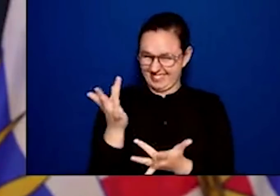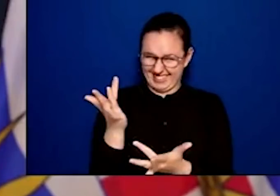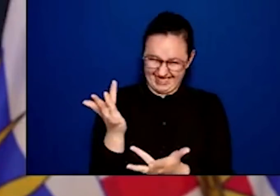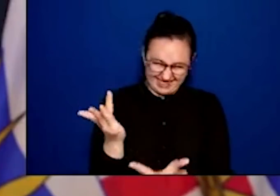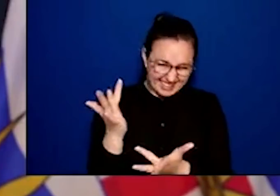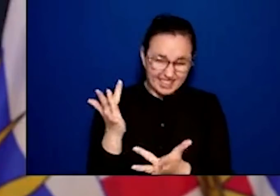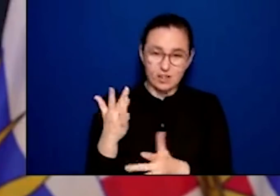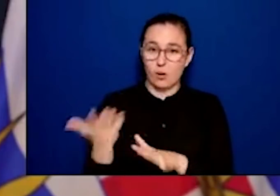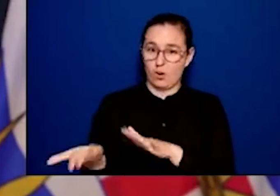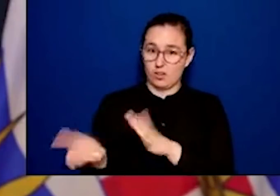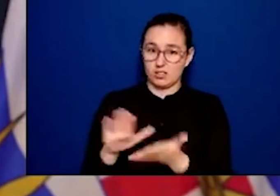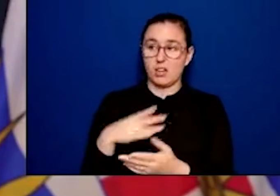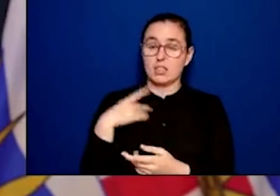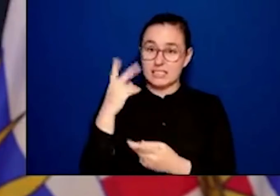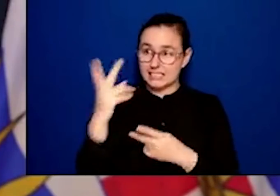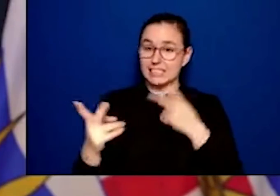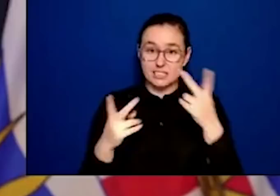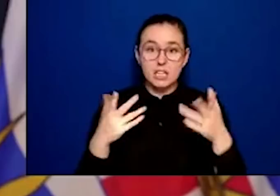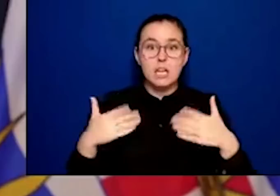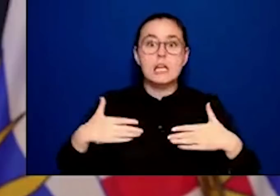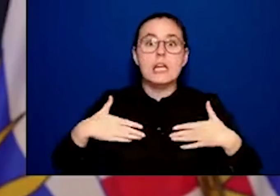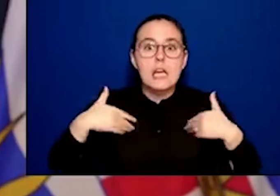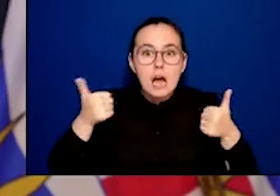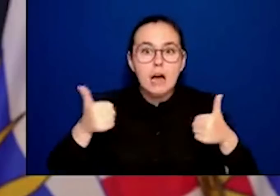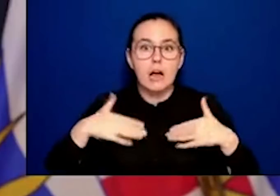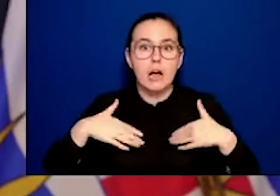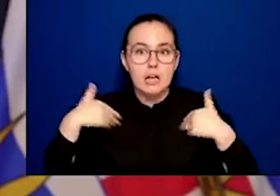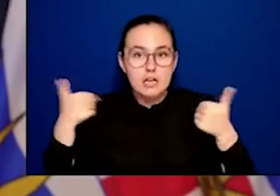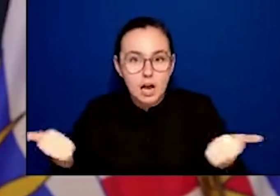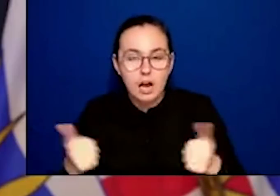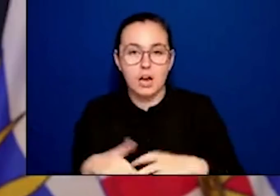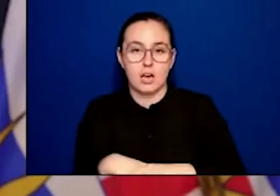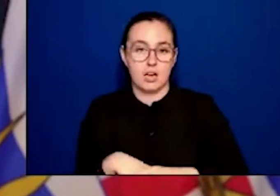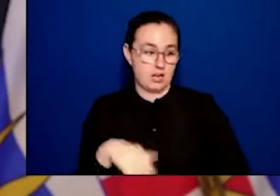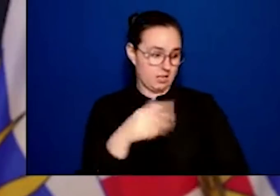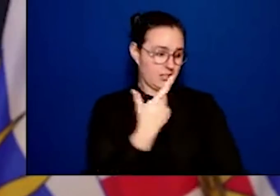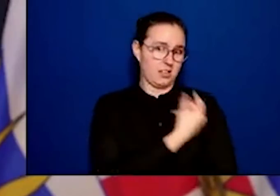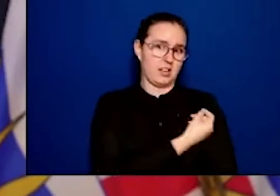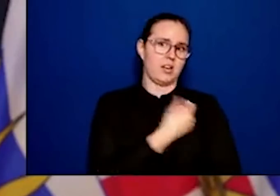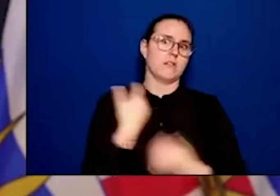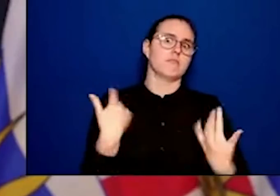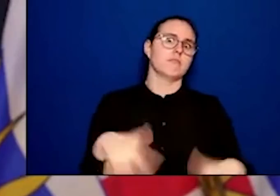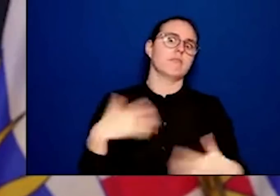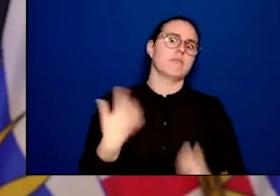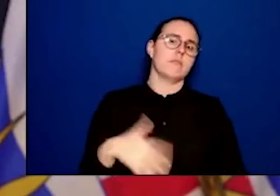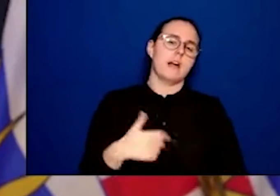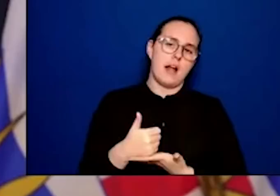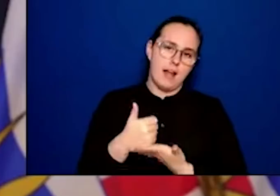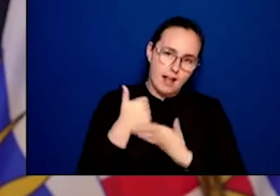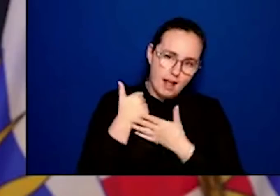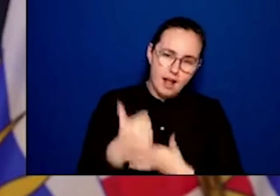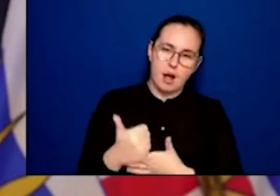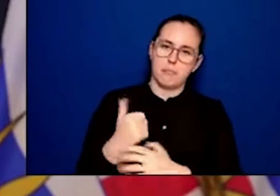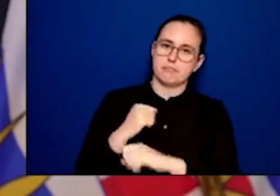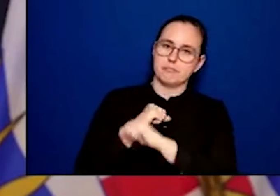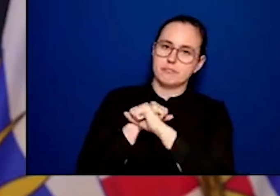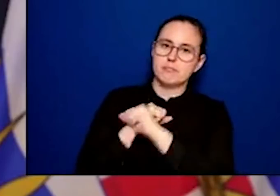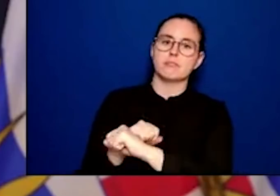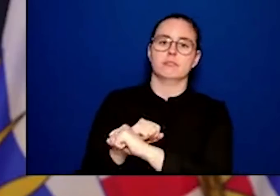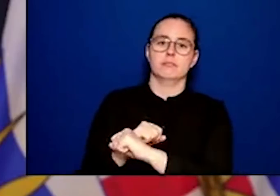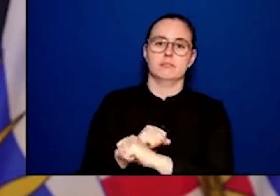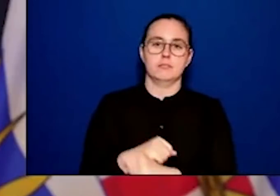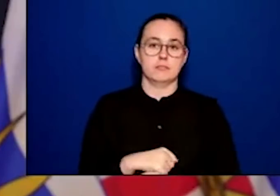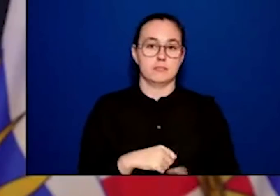protects you from this serious illness. We are seeing very good protection, continued very strong